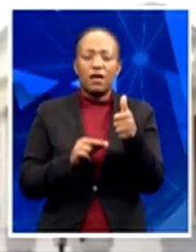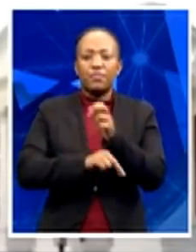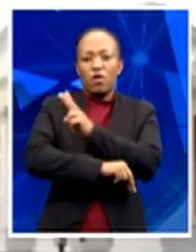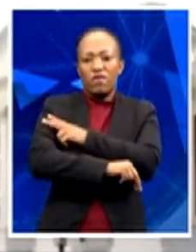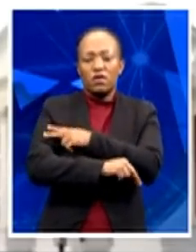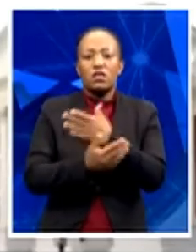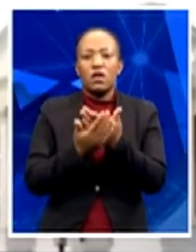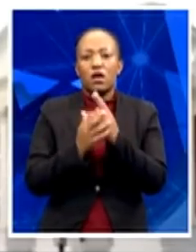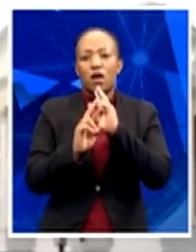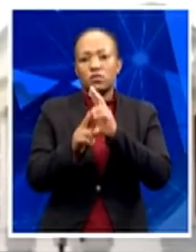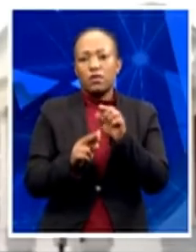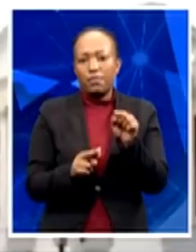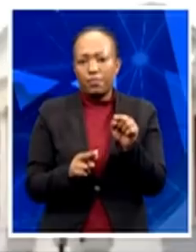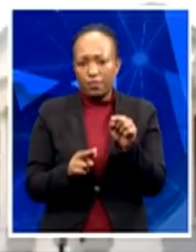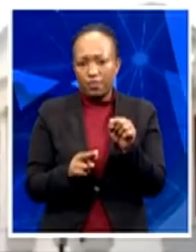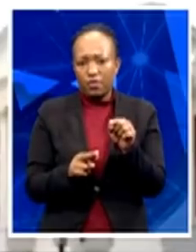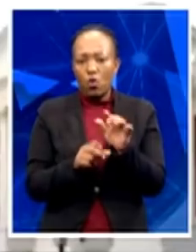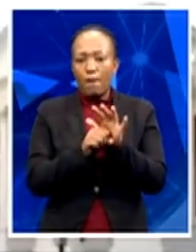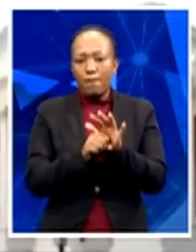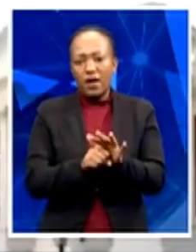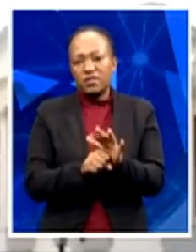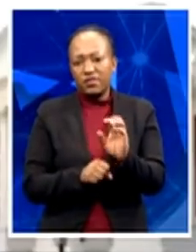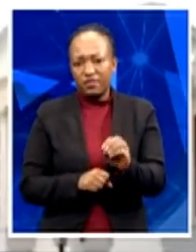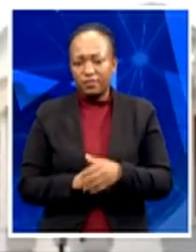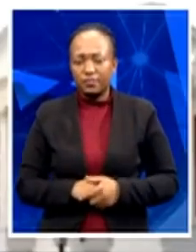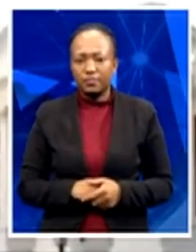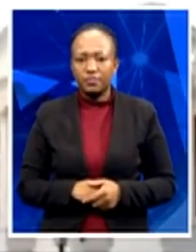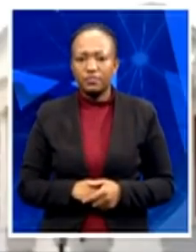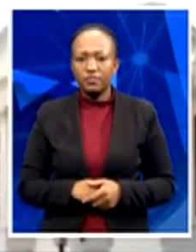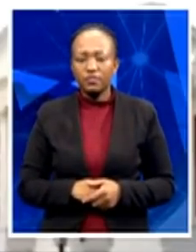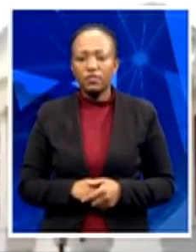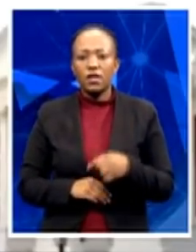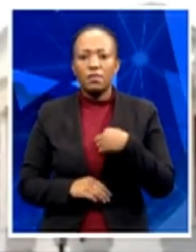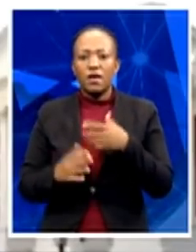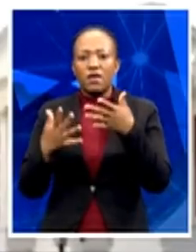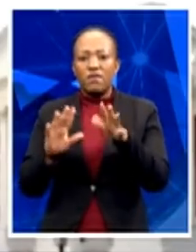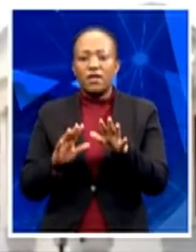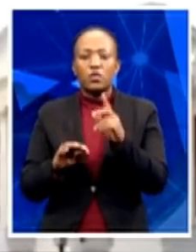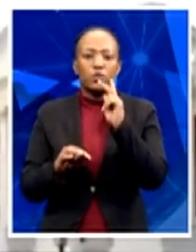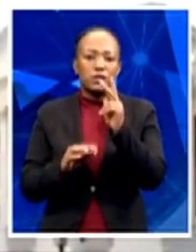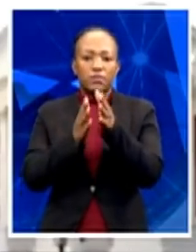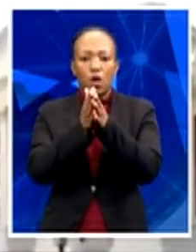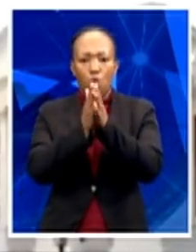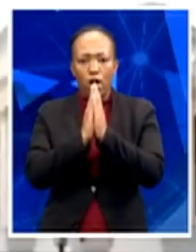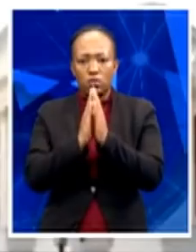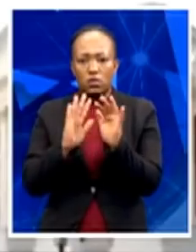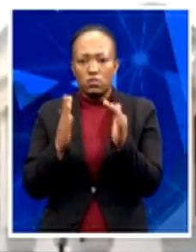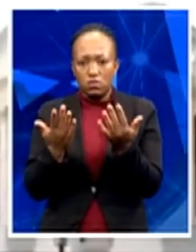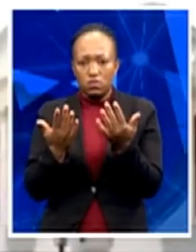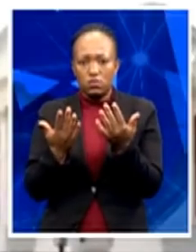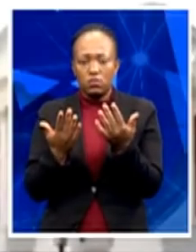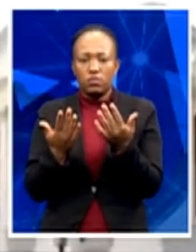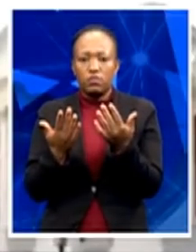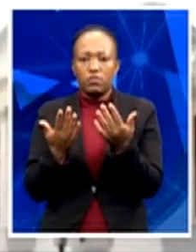pressure. And I've seen the order of request in the following. Maybe then you can just